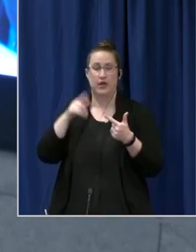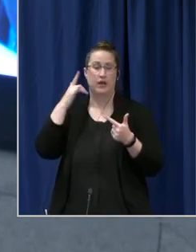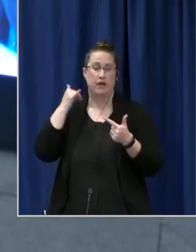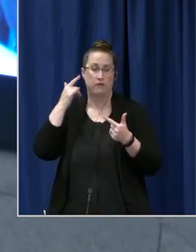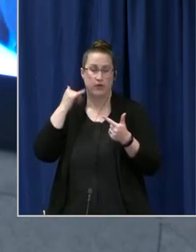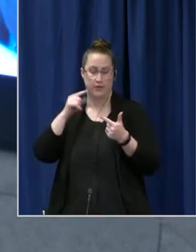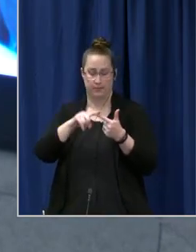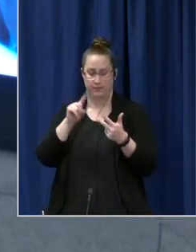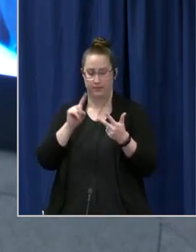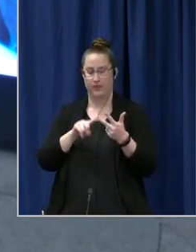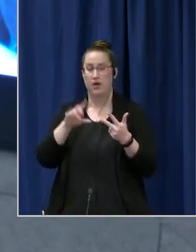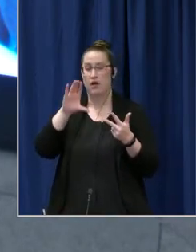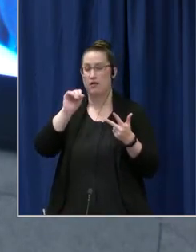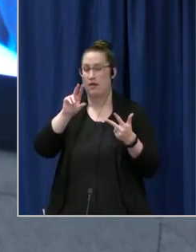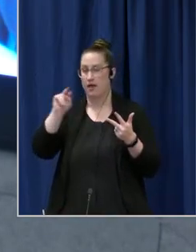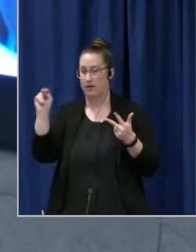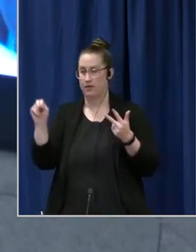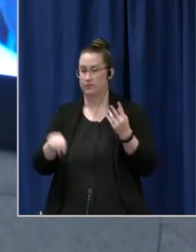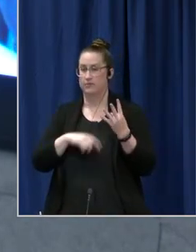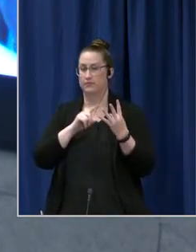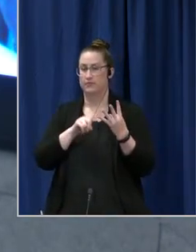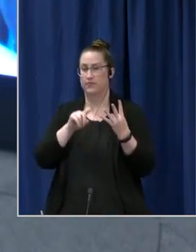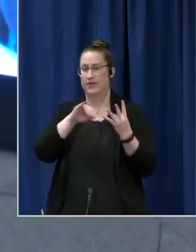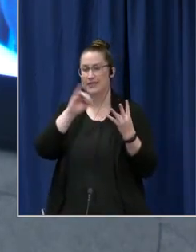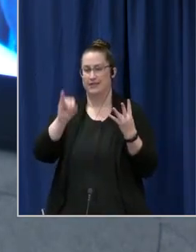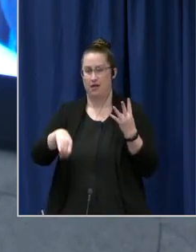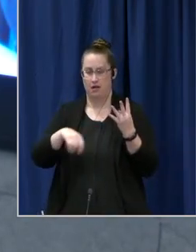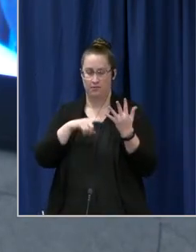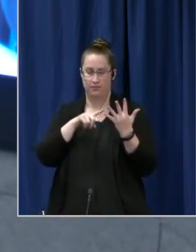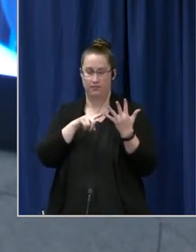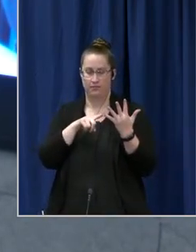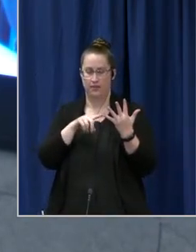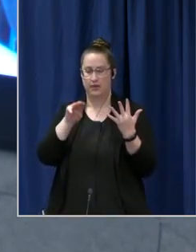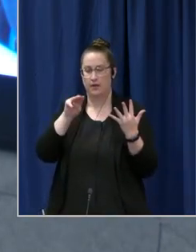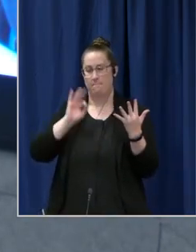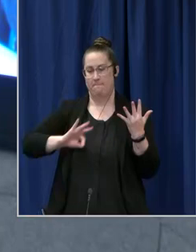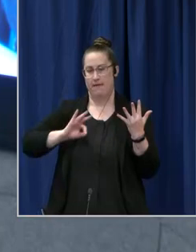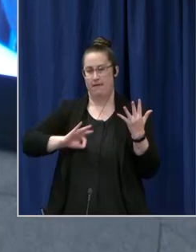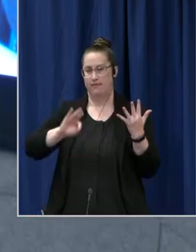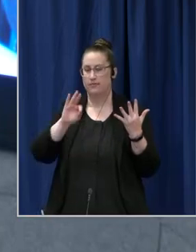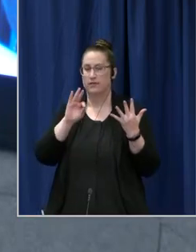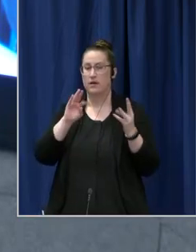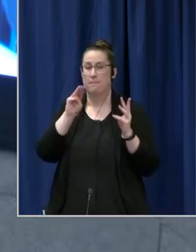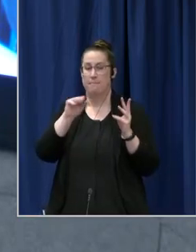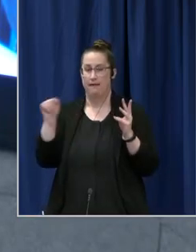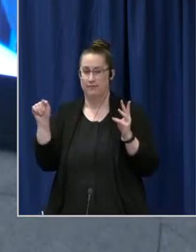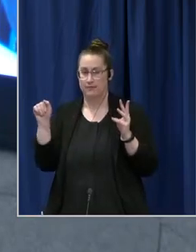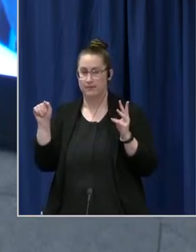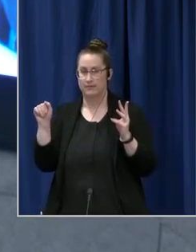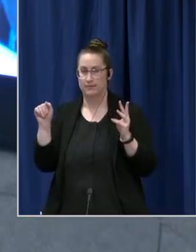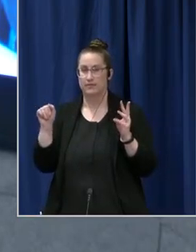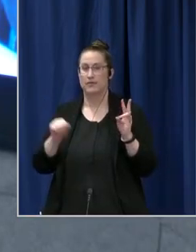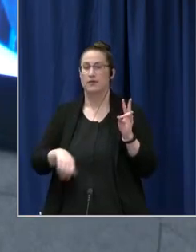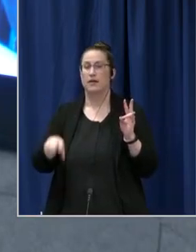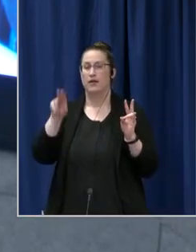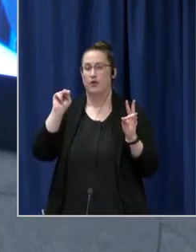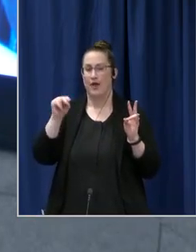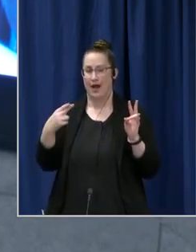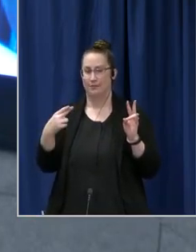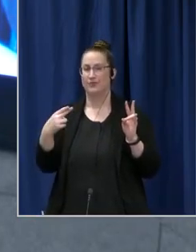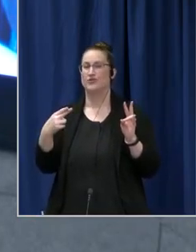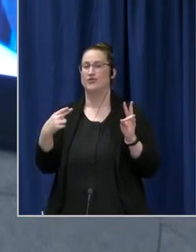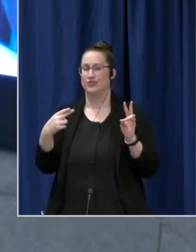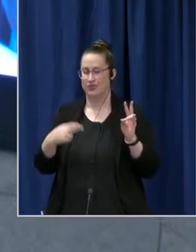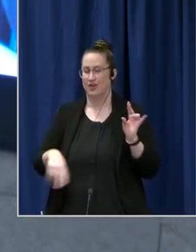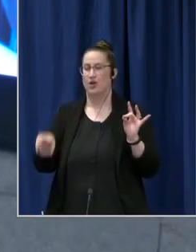California, Connecticut, Indiana, Maine, Massachusetts, New Hampshire,